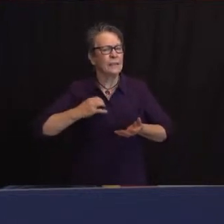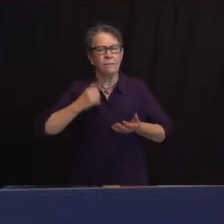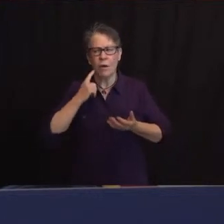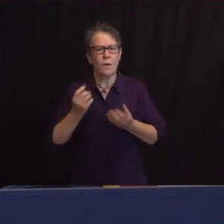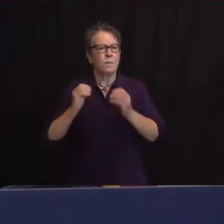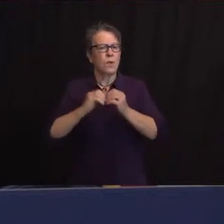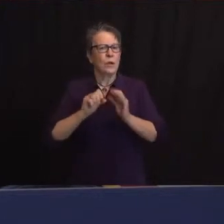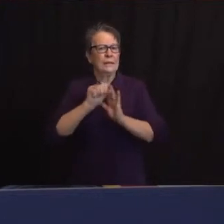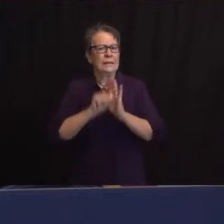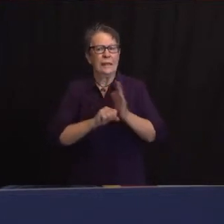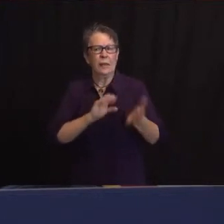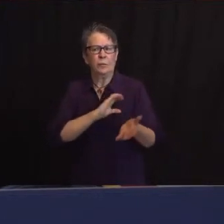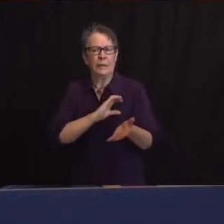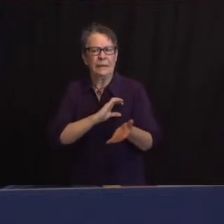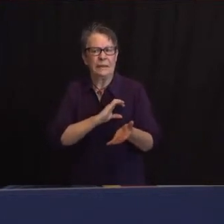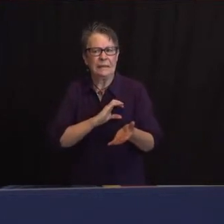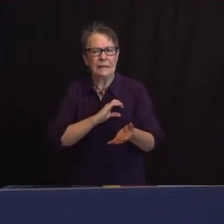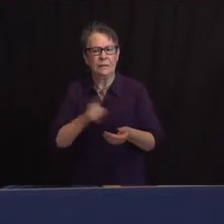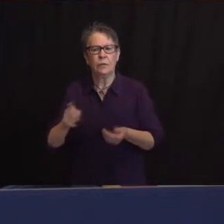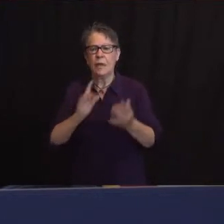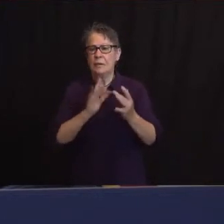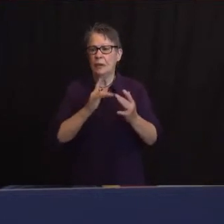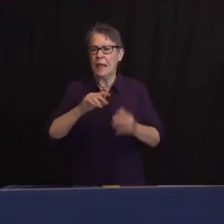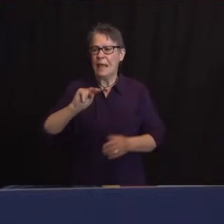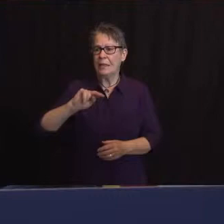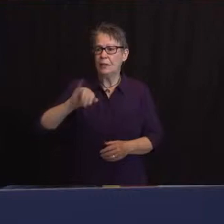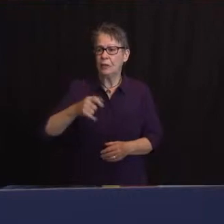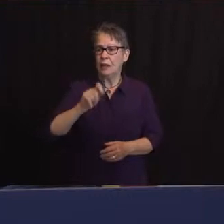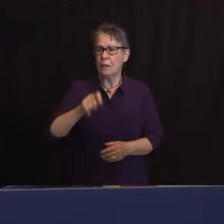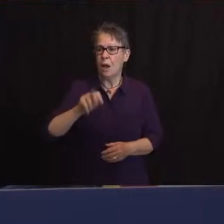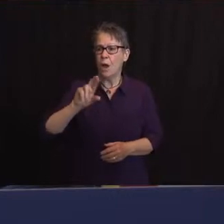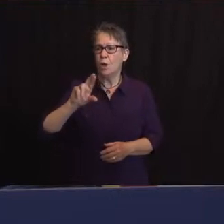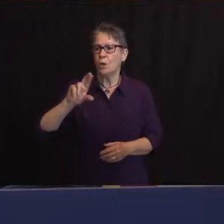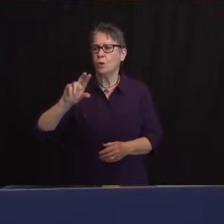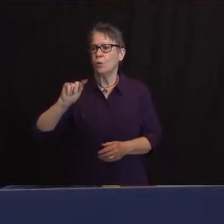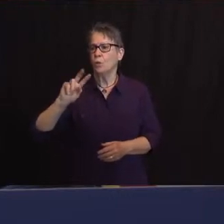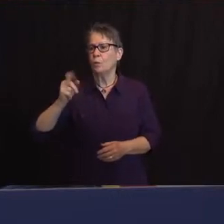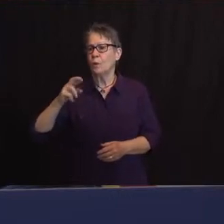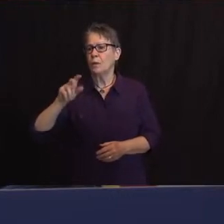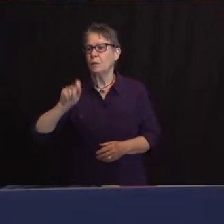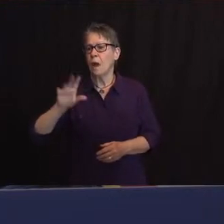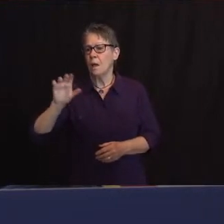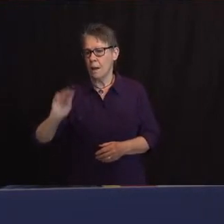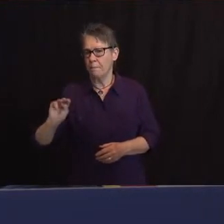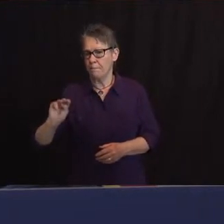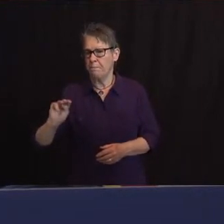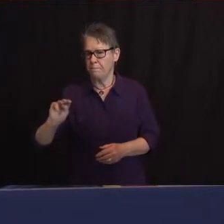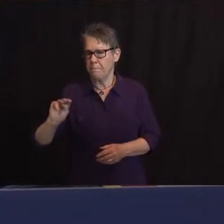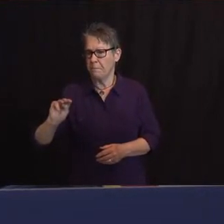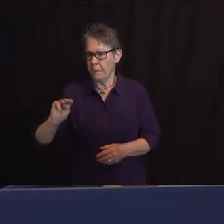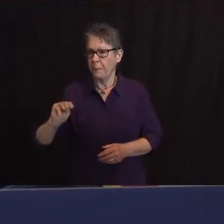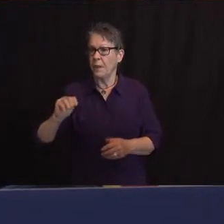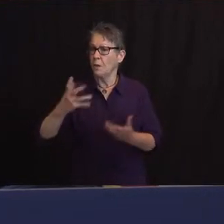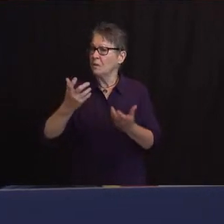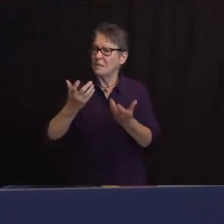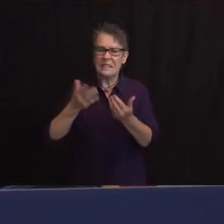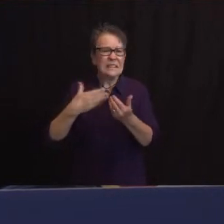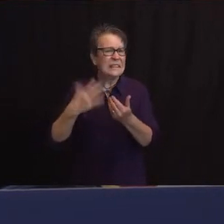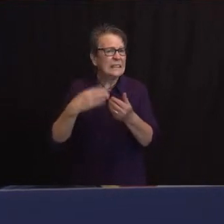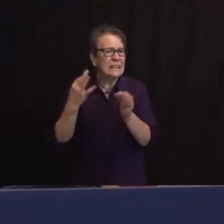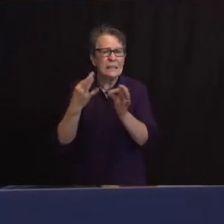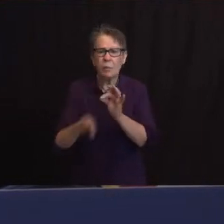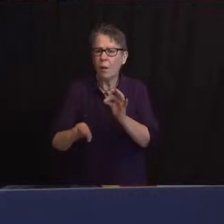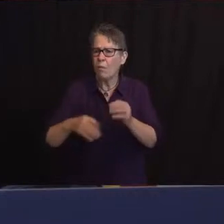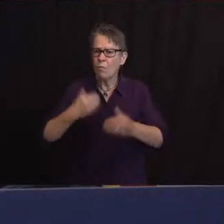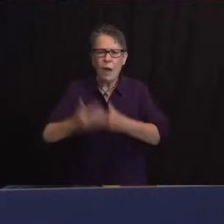njtrooper.com, all the information is there. It is a relatively simple process, so it is a call to action that we've talked about before,